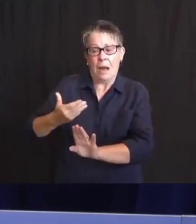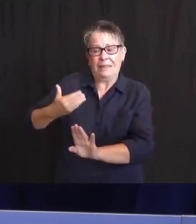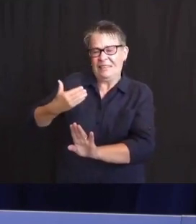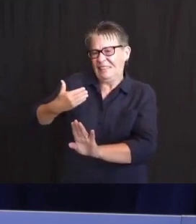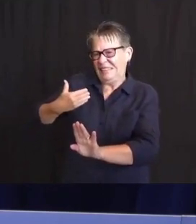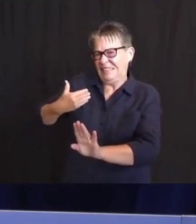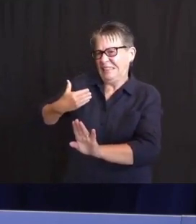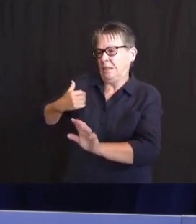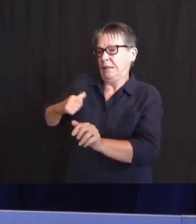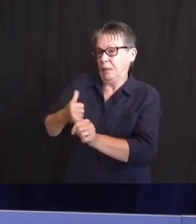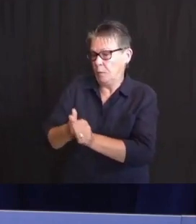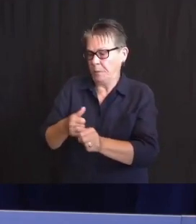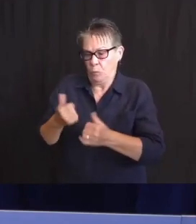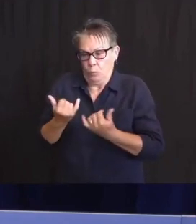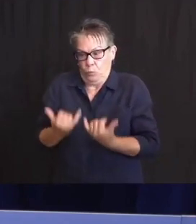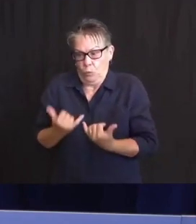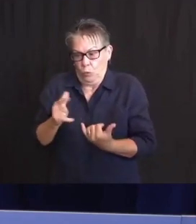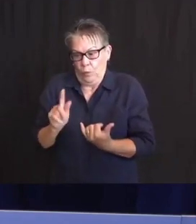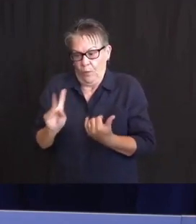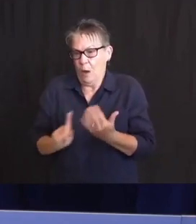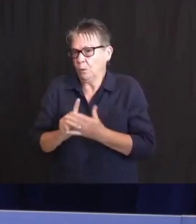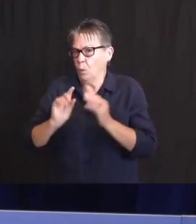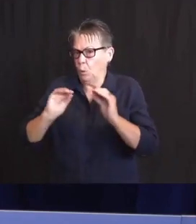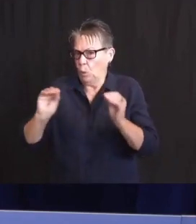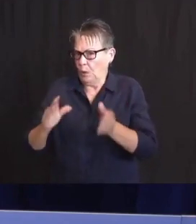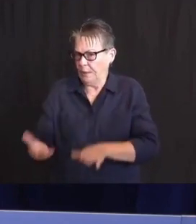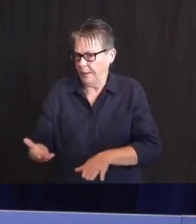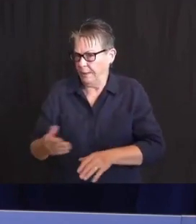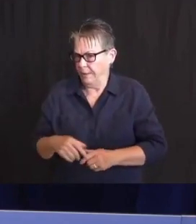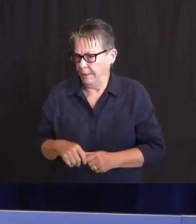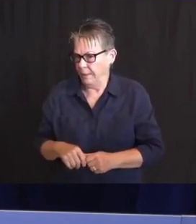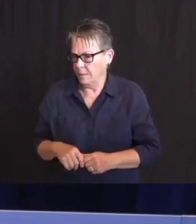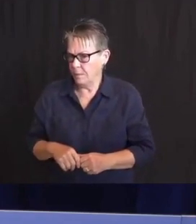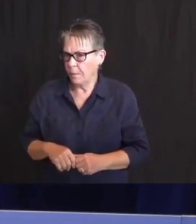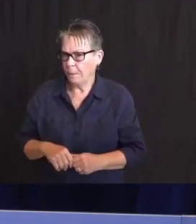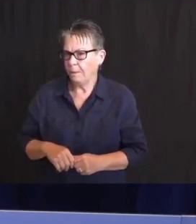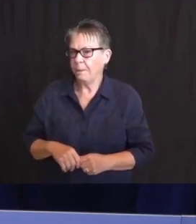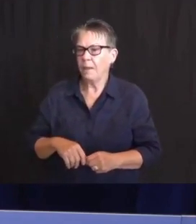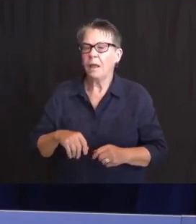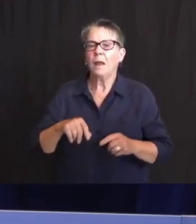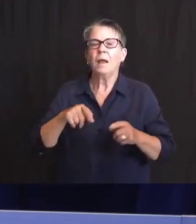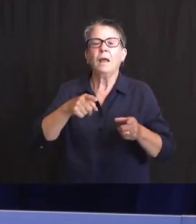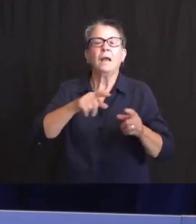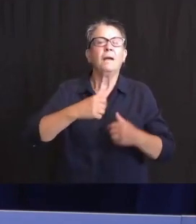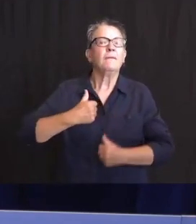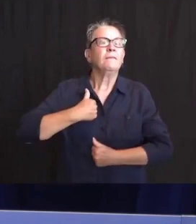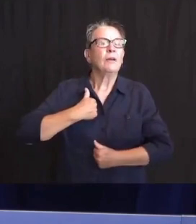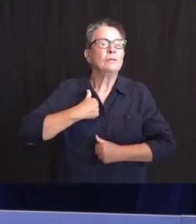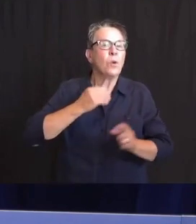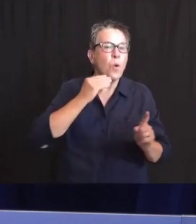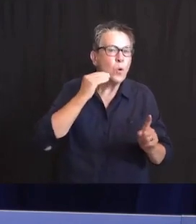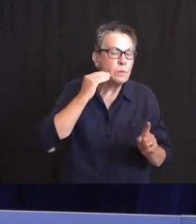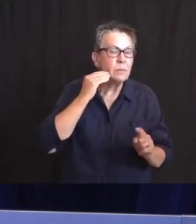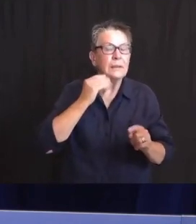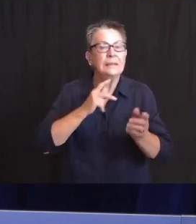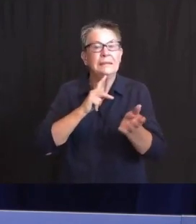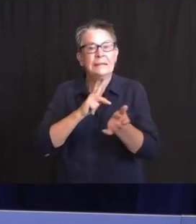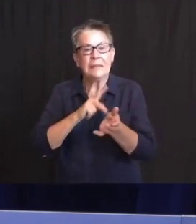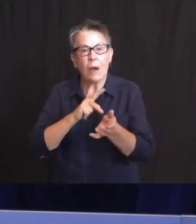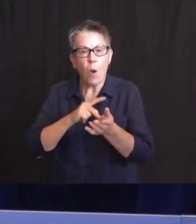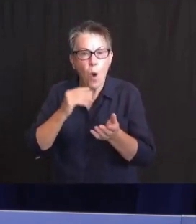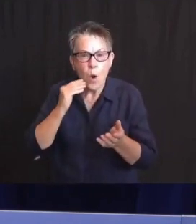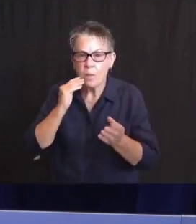hospitals. Our daily percent positivity as of July 27 in the state is